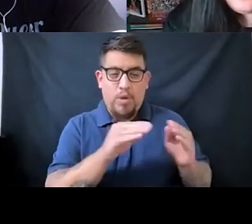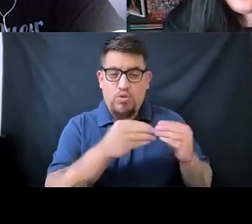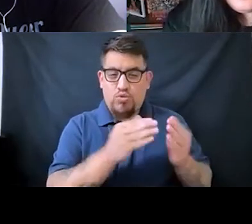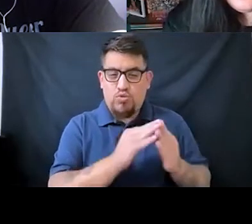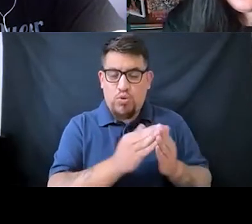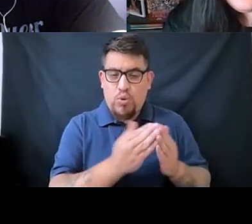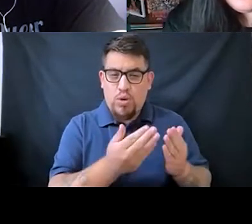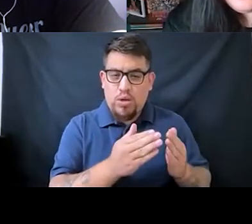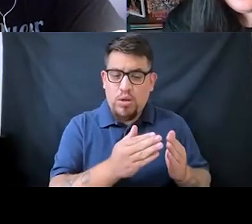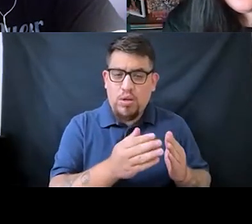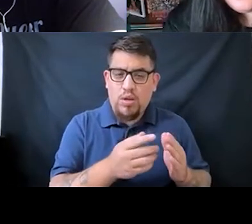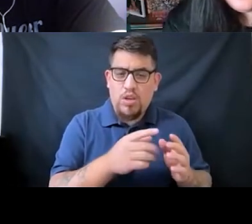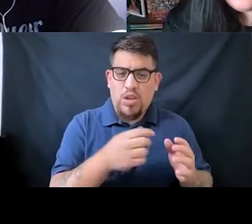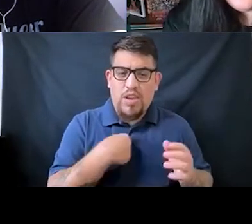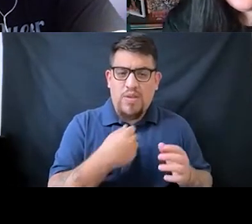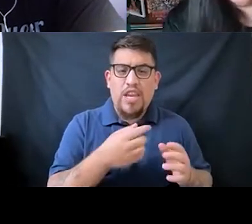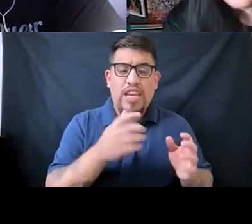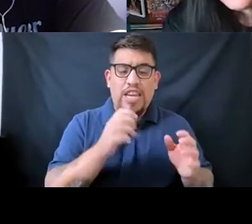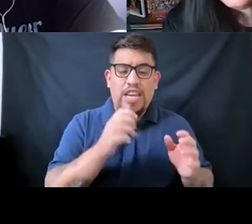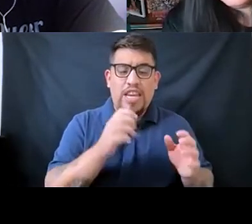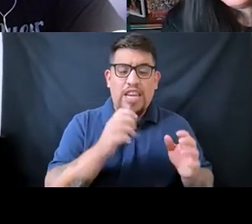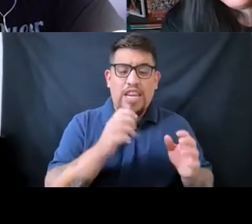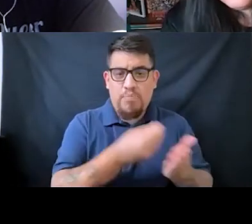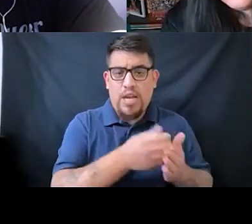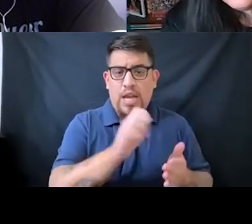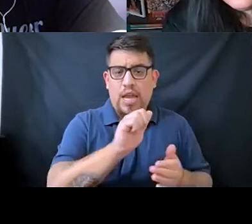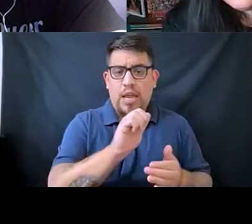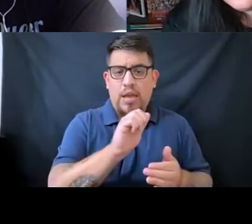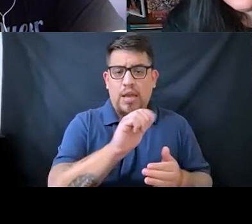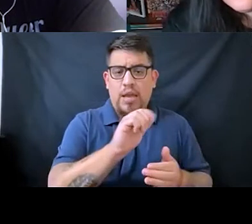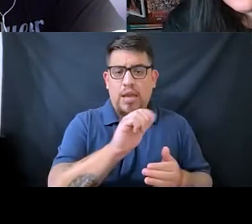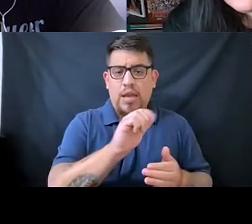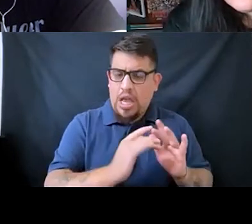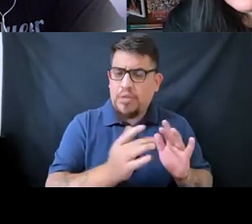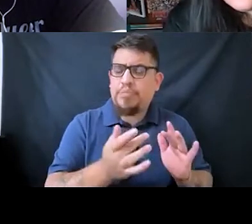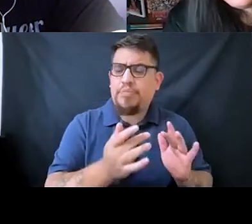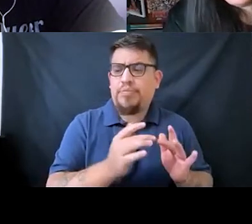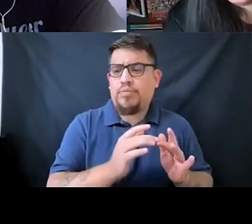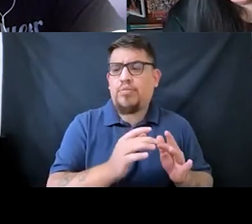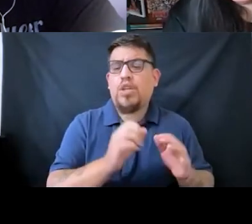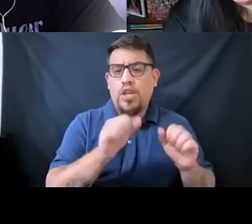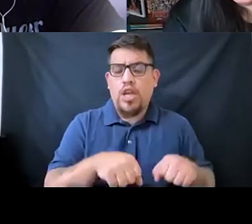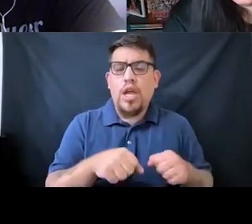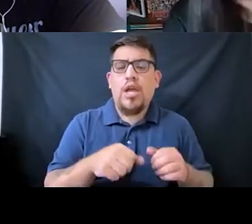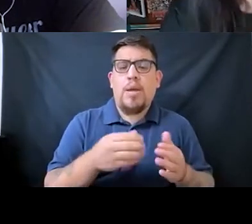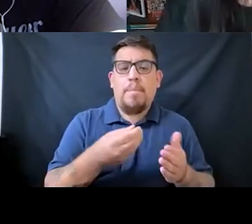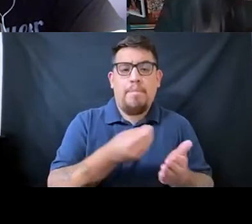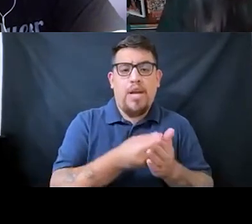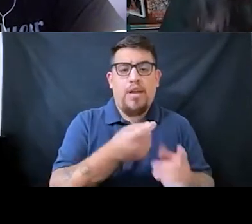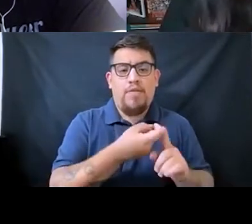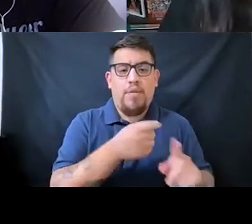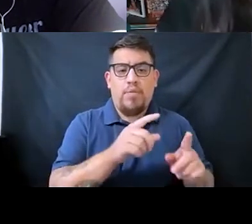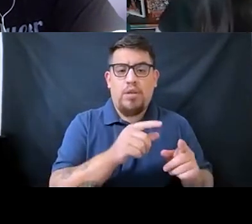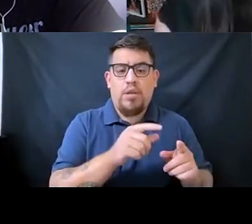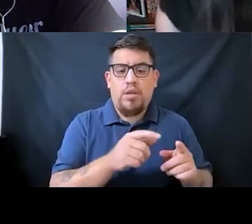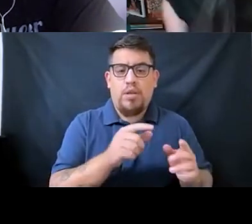ordering it from Amazon, which of course you can do. But are there any particular, and of course you can order it from the publisher or from the